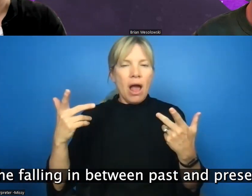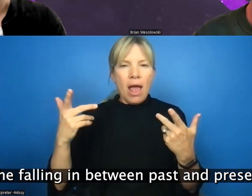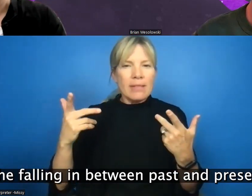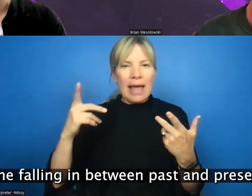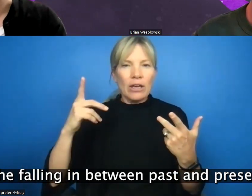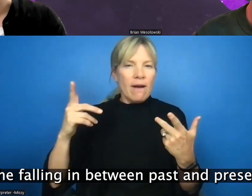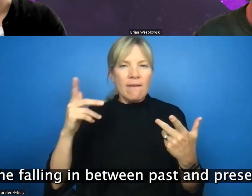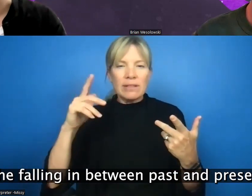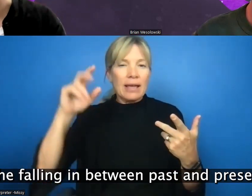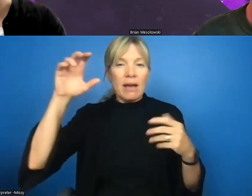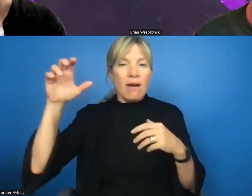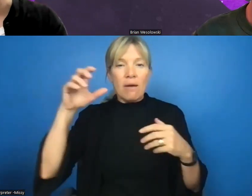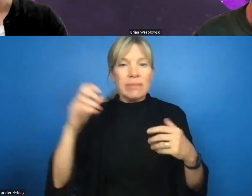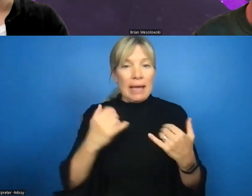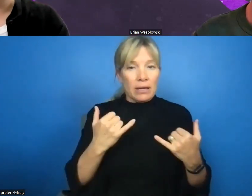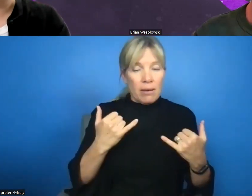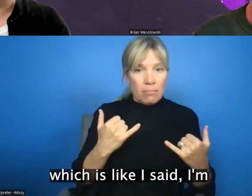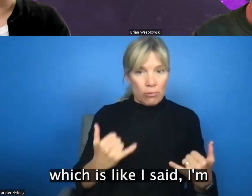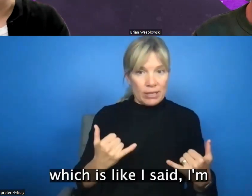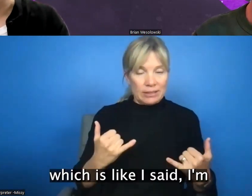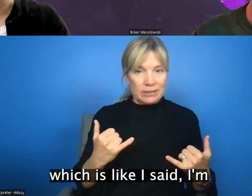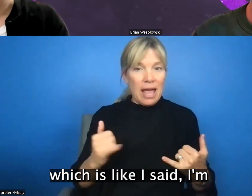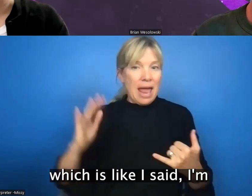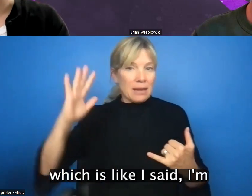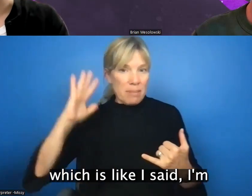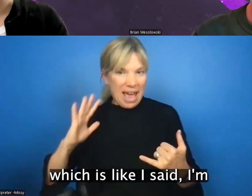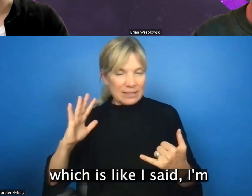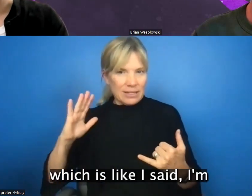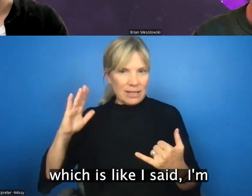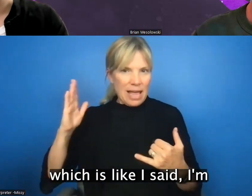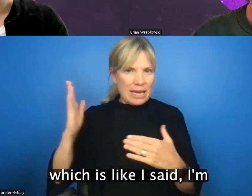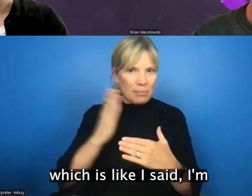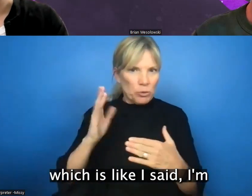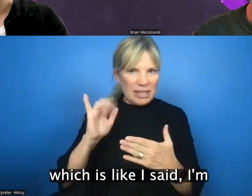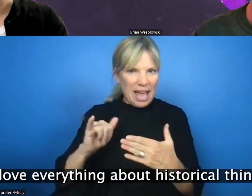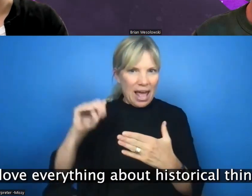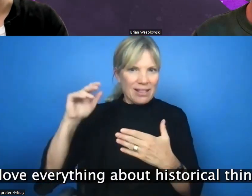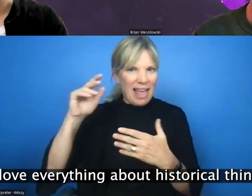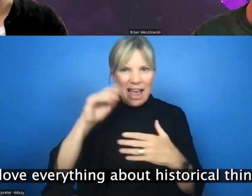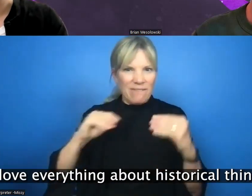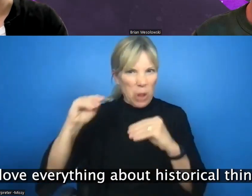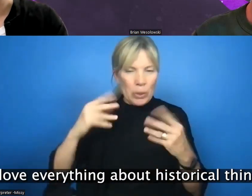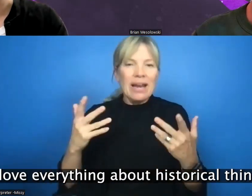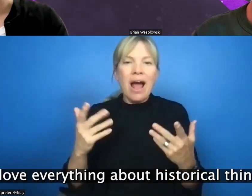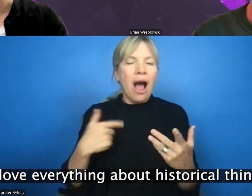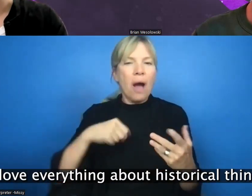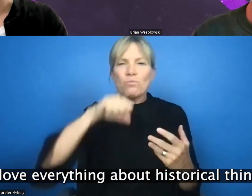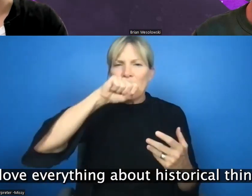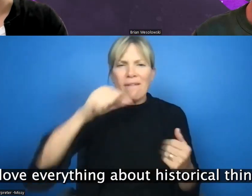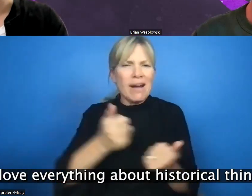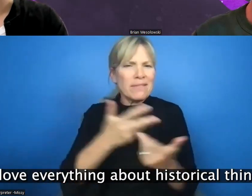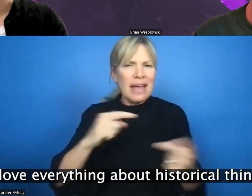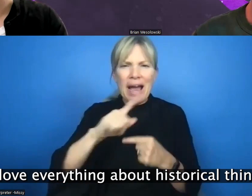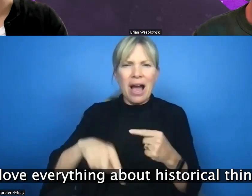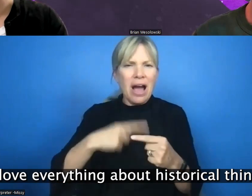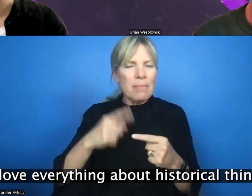between past and present, which is like I said, I love everything